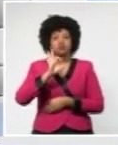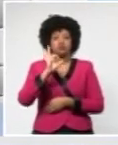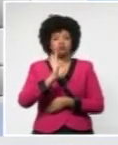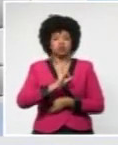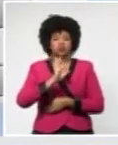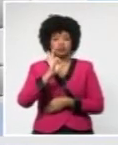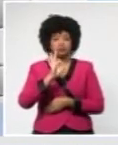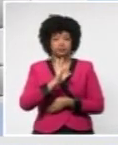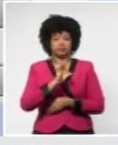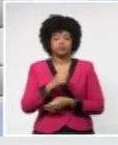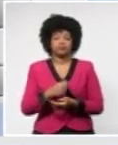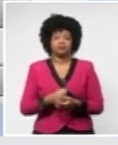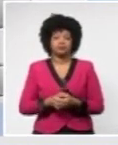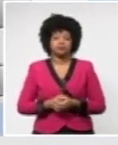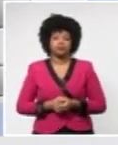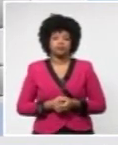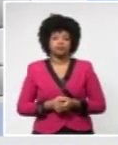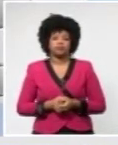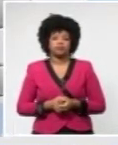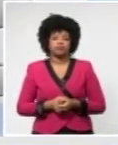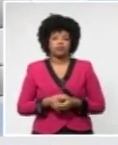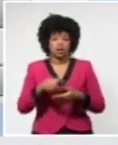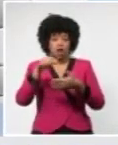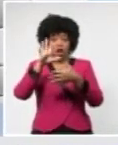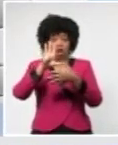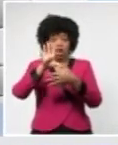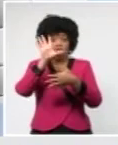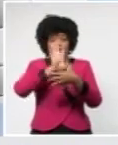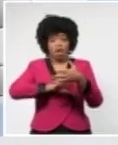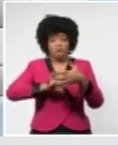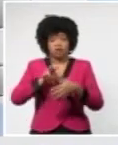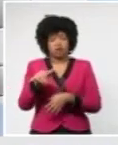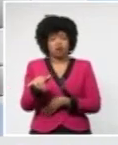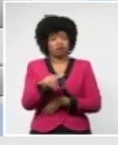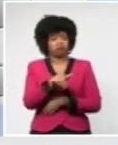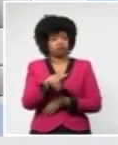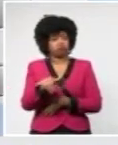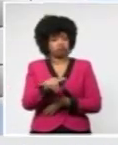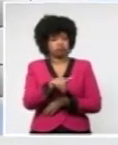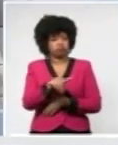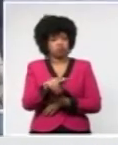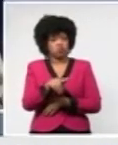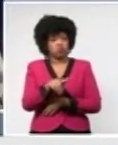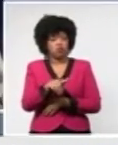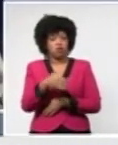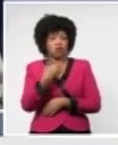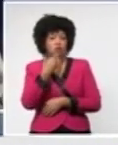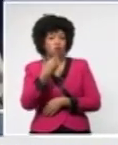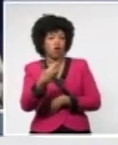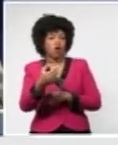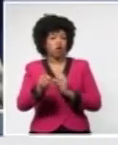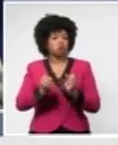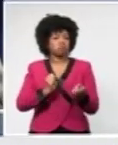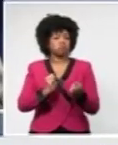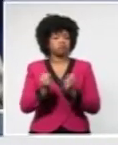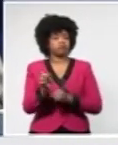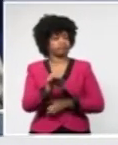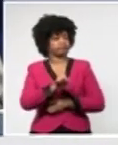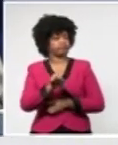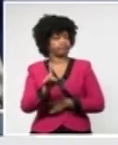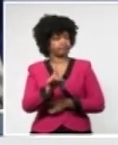the epidemic in the world. It's been like that for several days now, and it confirmed over